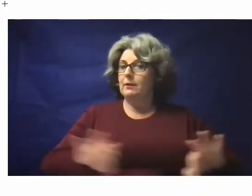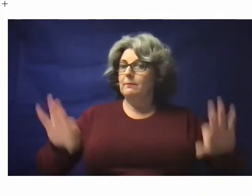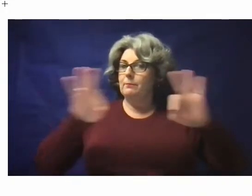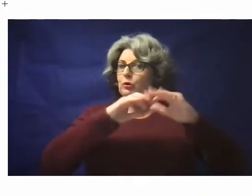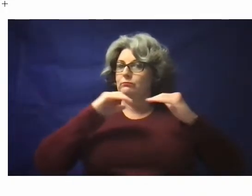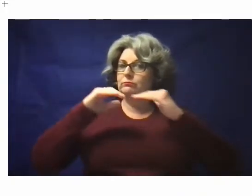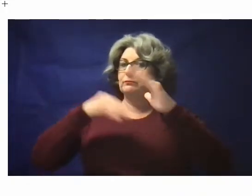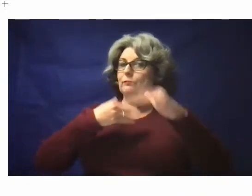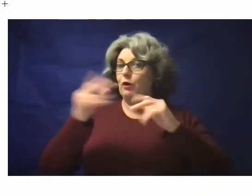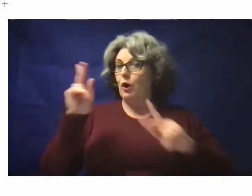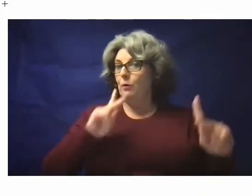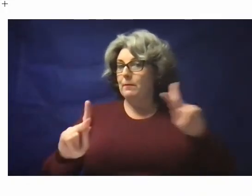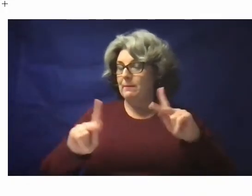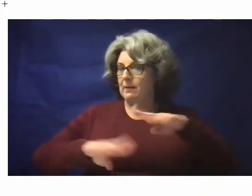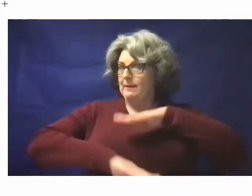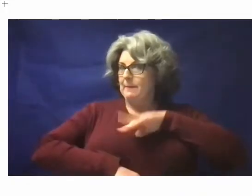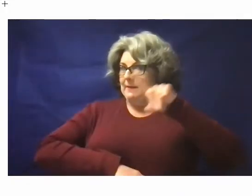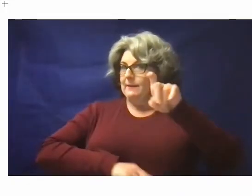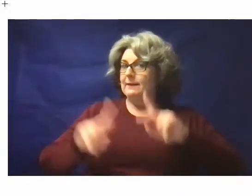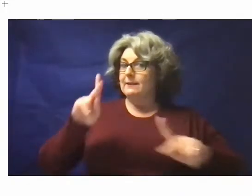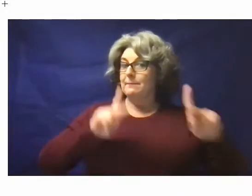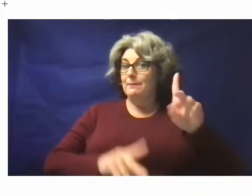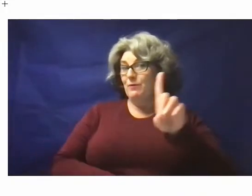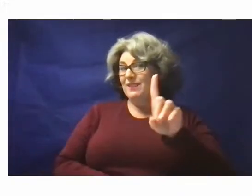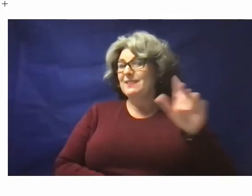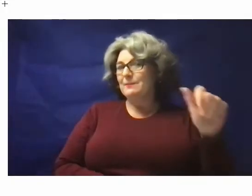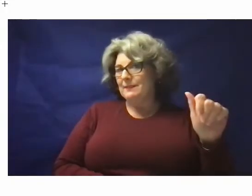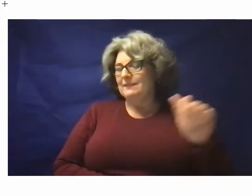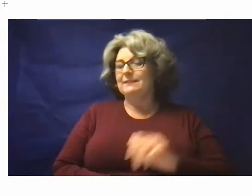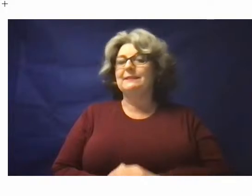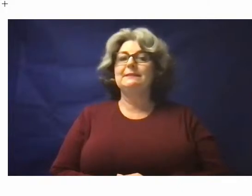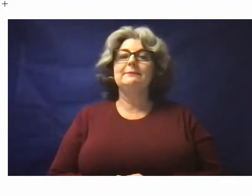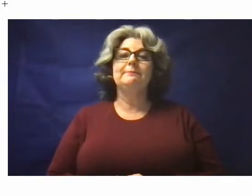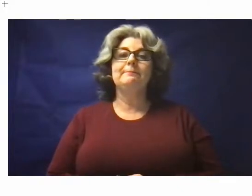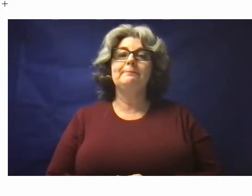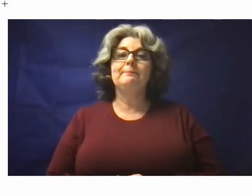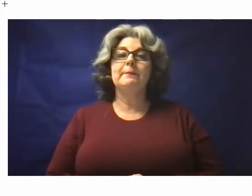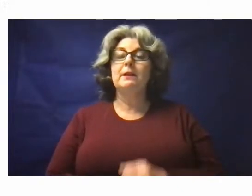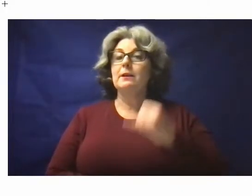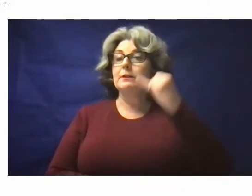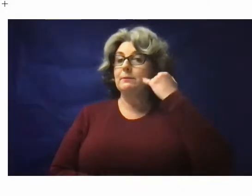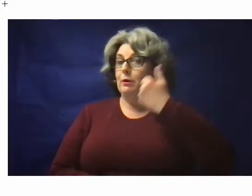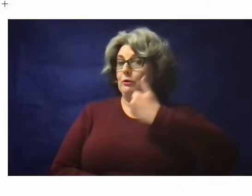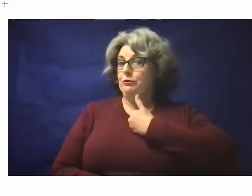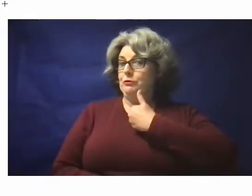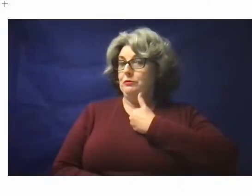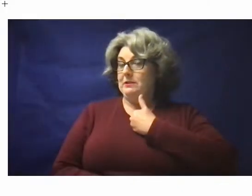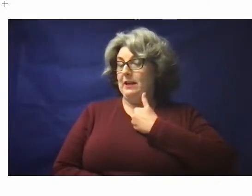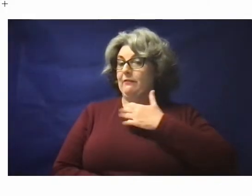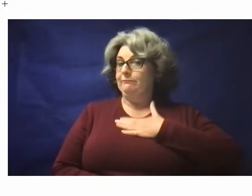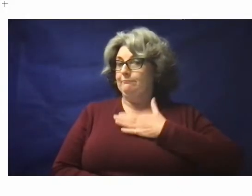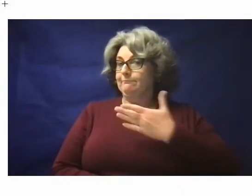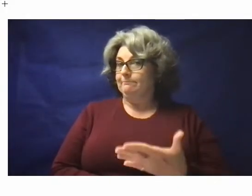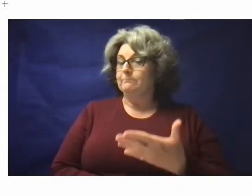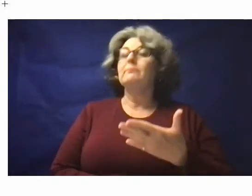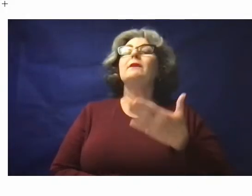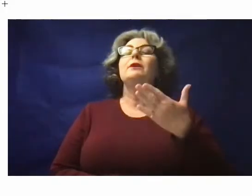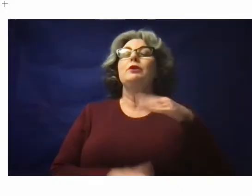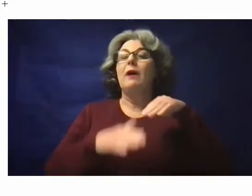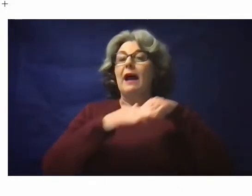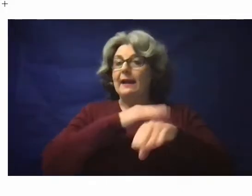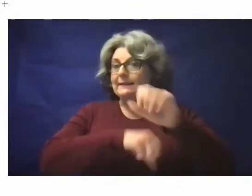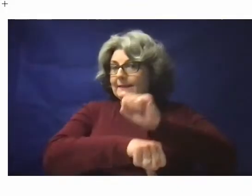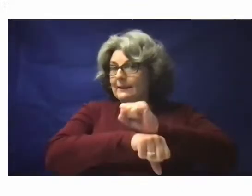and accommodate the needs of people with disabilities. So when you self-declare, it will enable you to access jobs